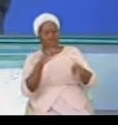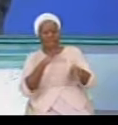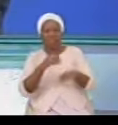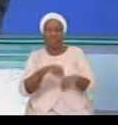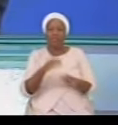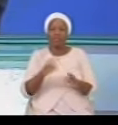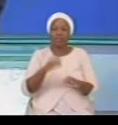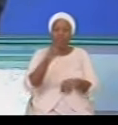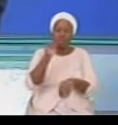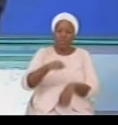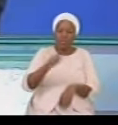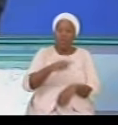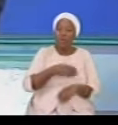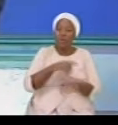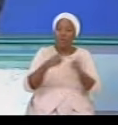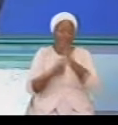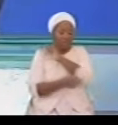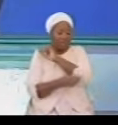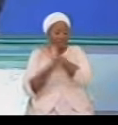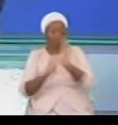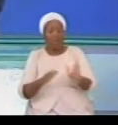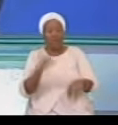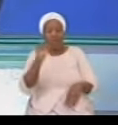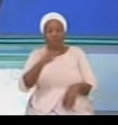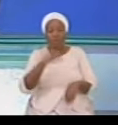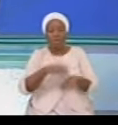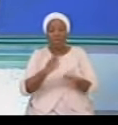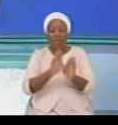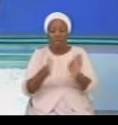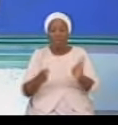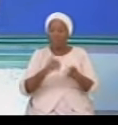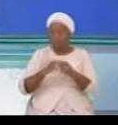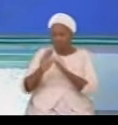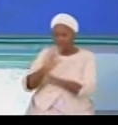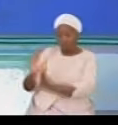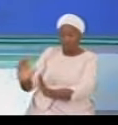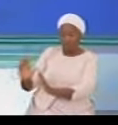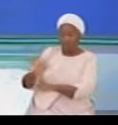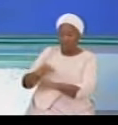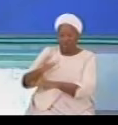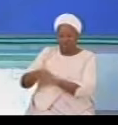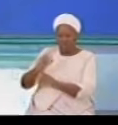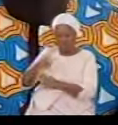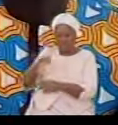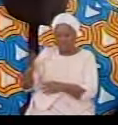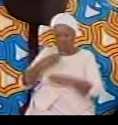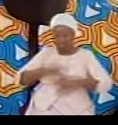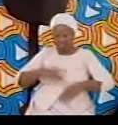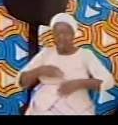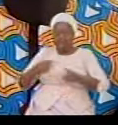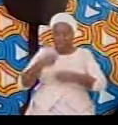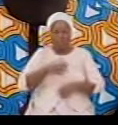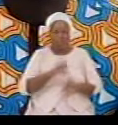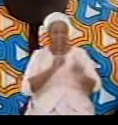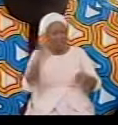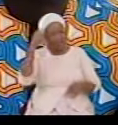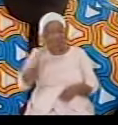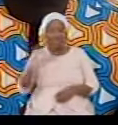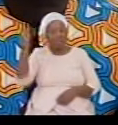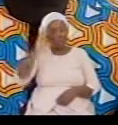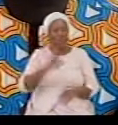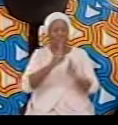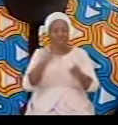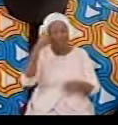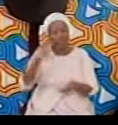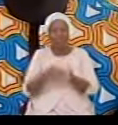the tempter knocks at the door, he says, don't worry to answer. Grace will answer for you. And then